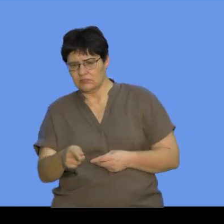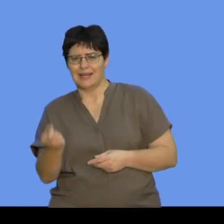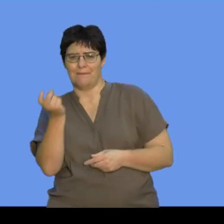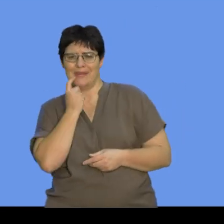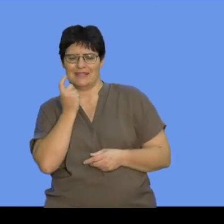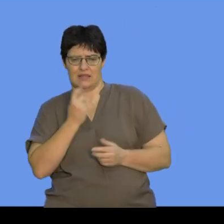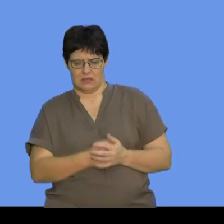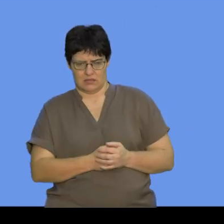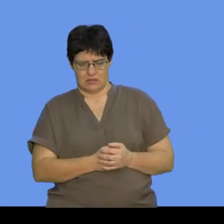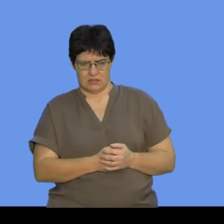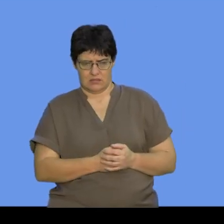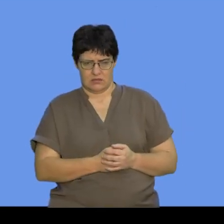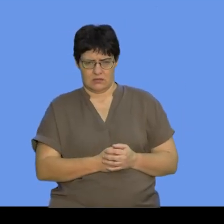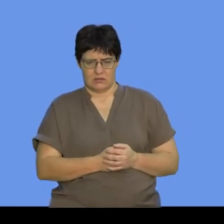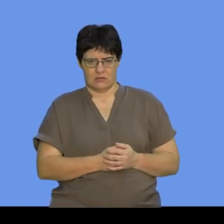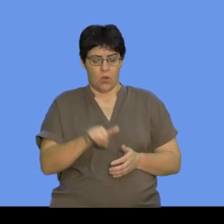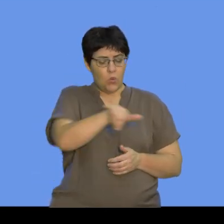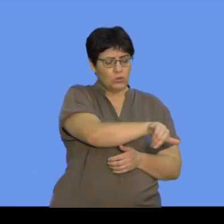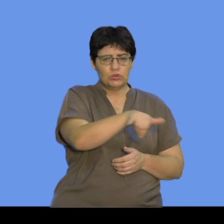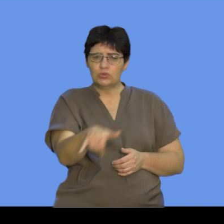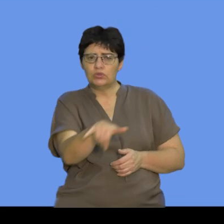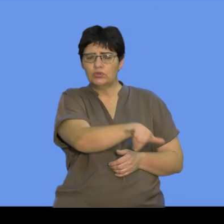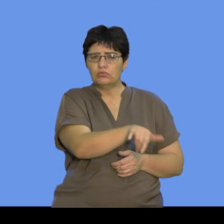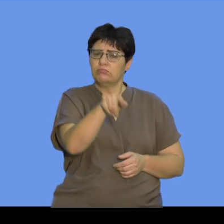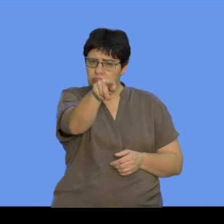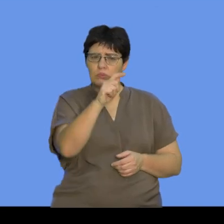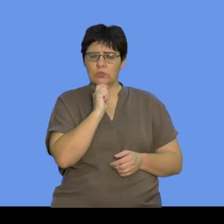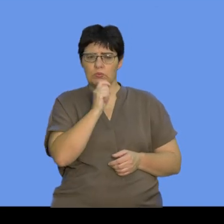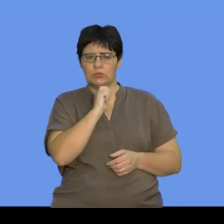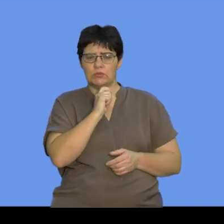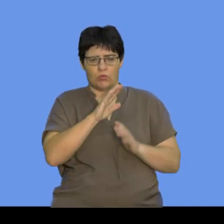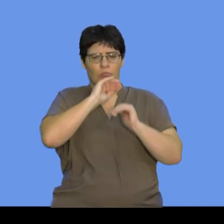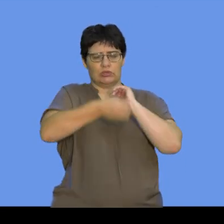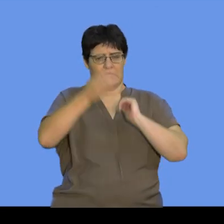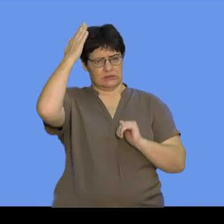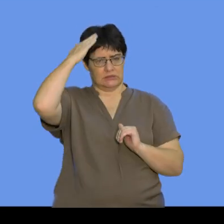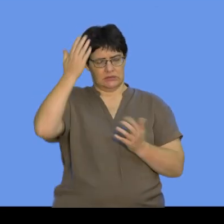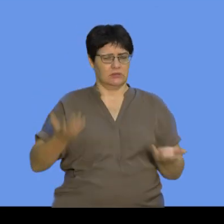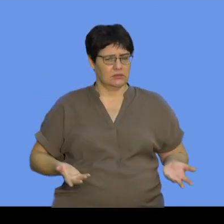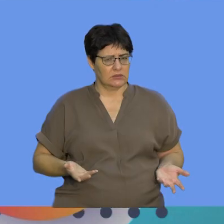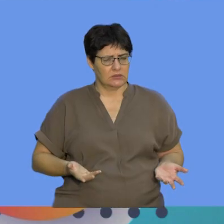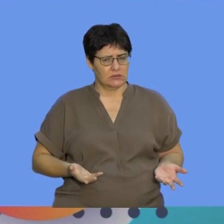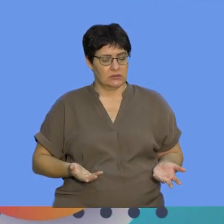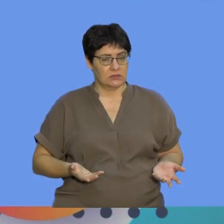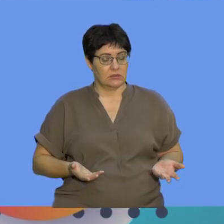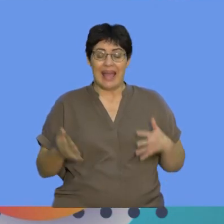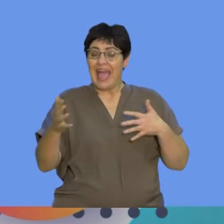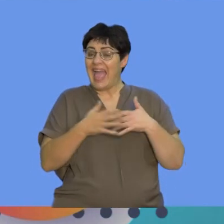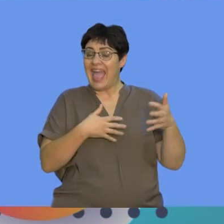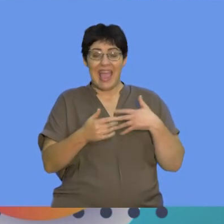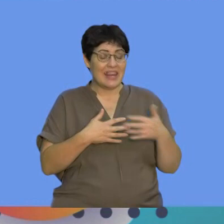Okay, now the question is, which helmet would you use for protection? Remember, anything that has got to do